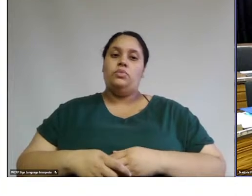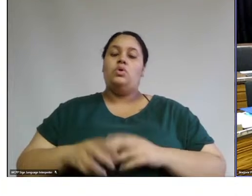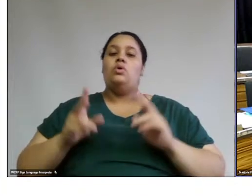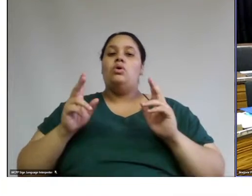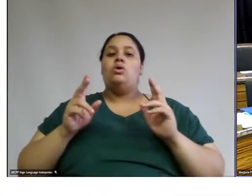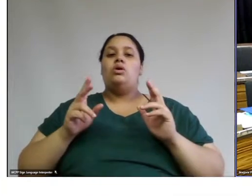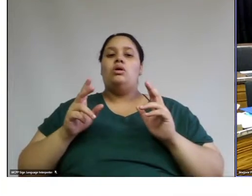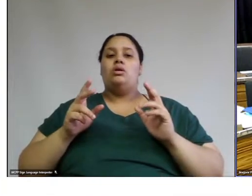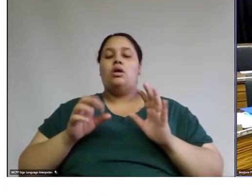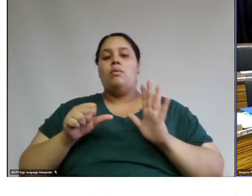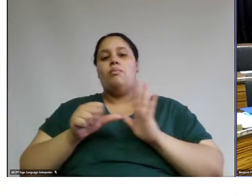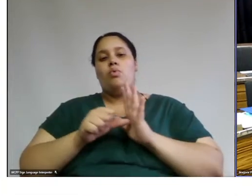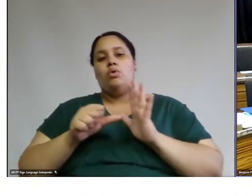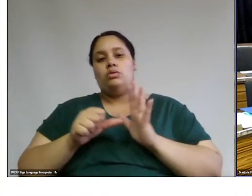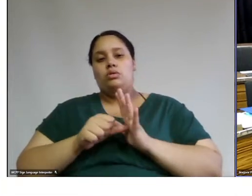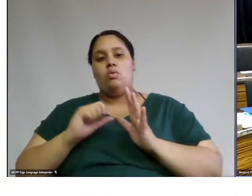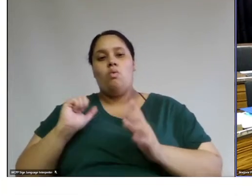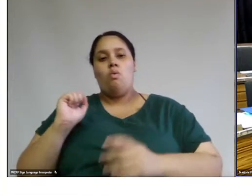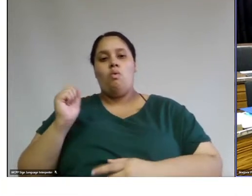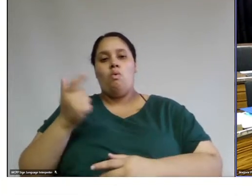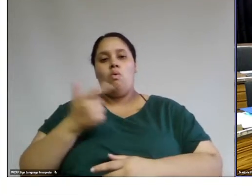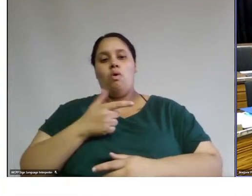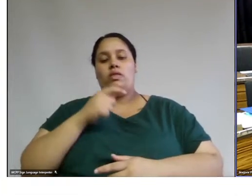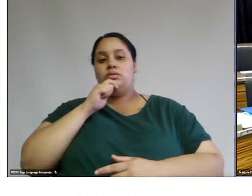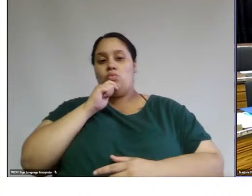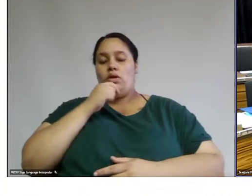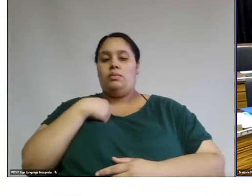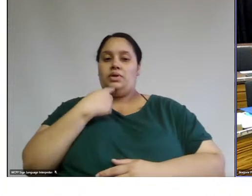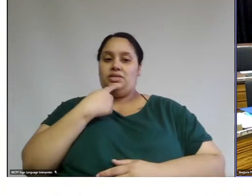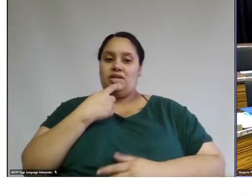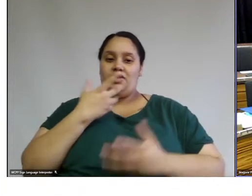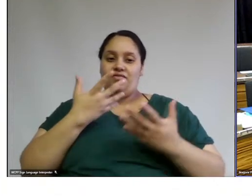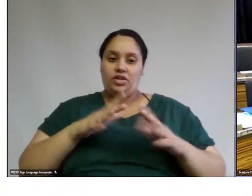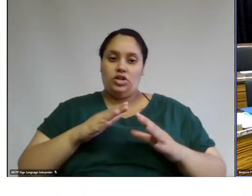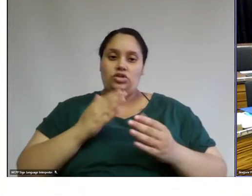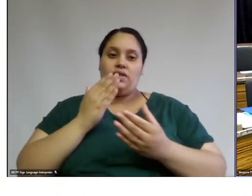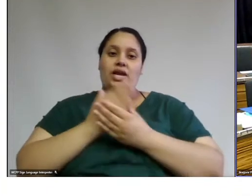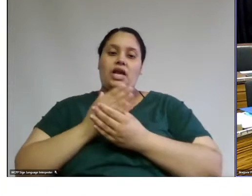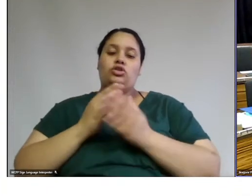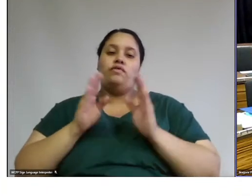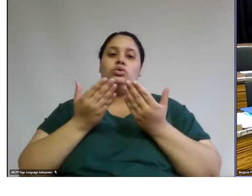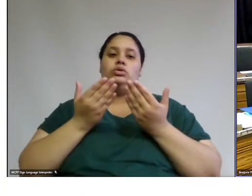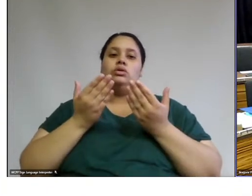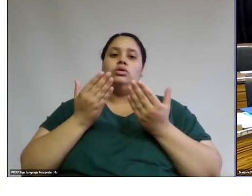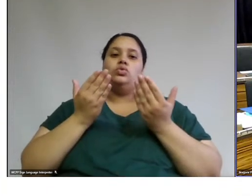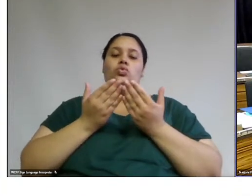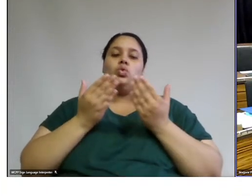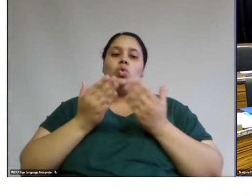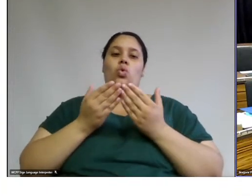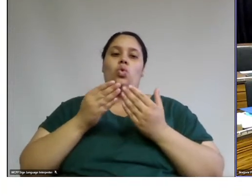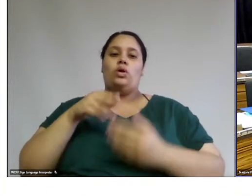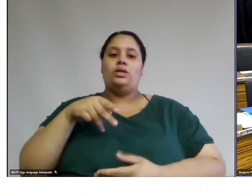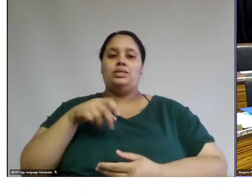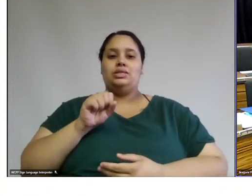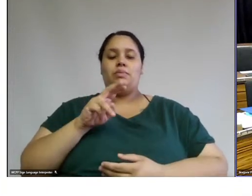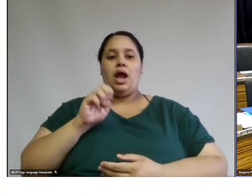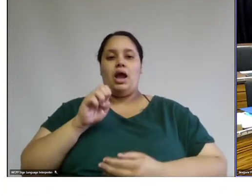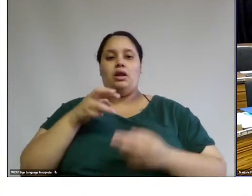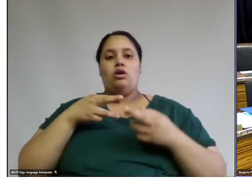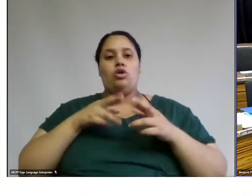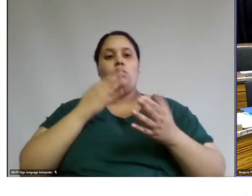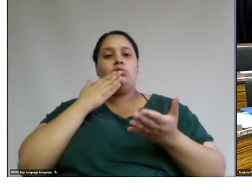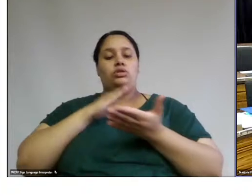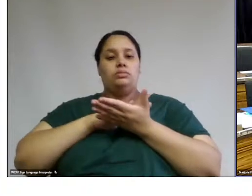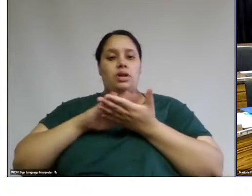into. And in this morning session, I mentioned the case of Pine Road. So I said Pine Road School in